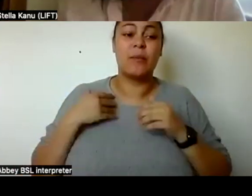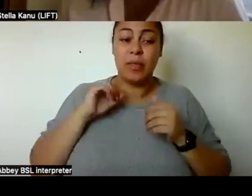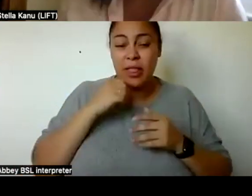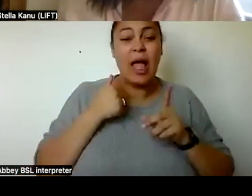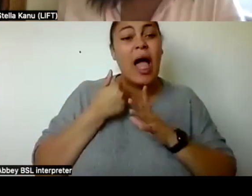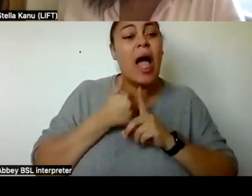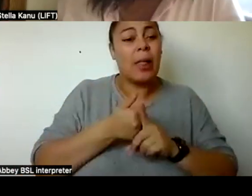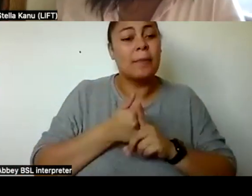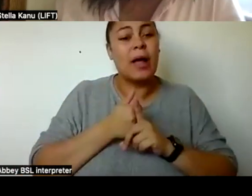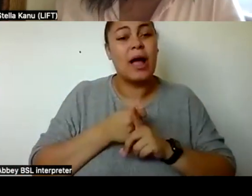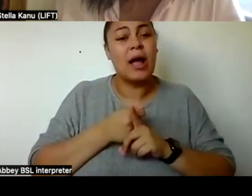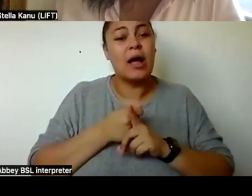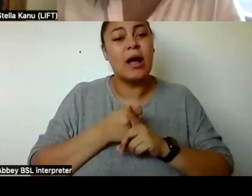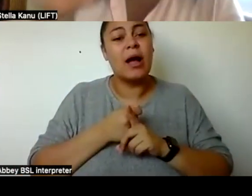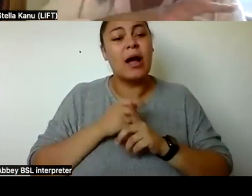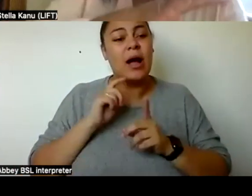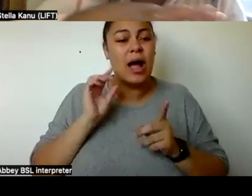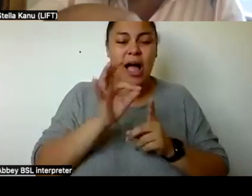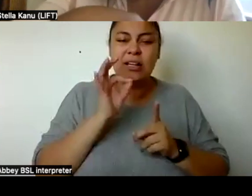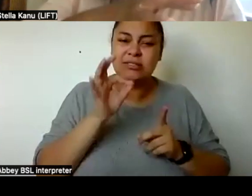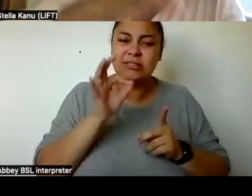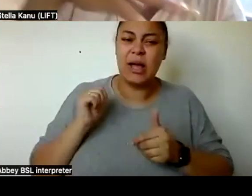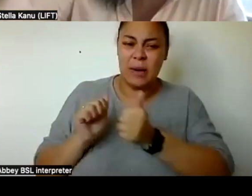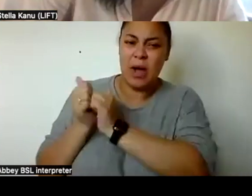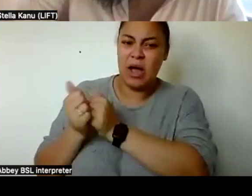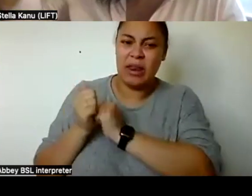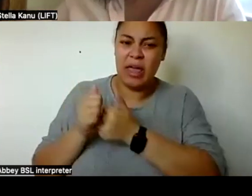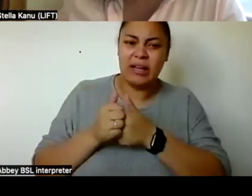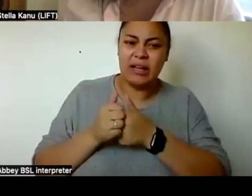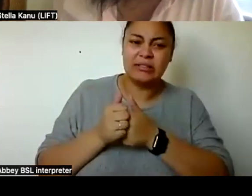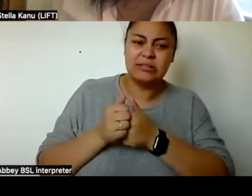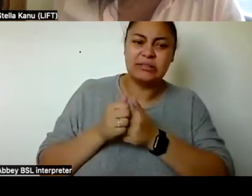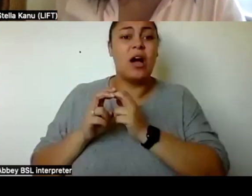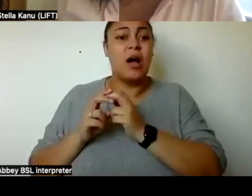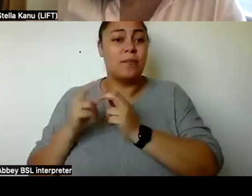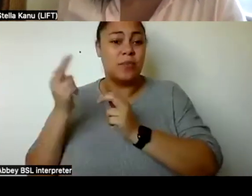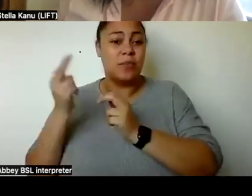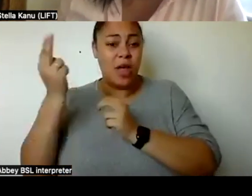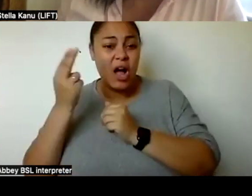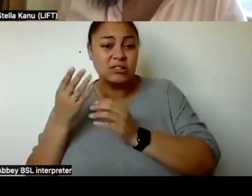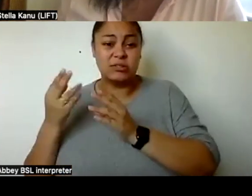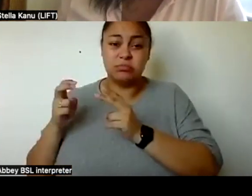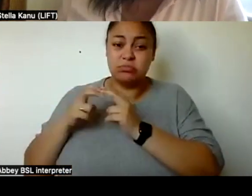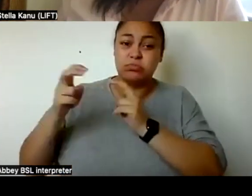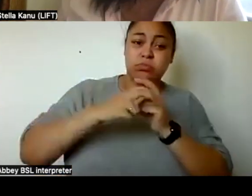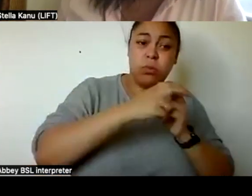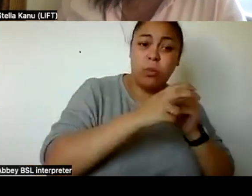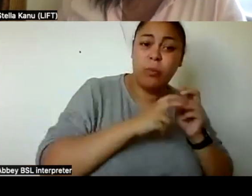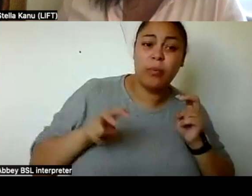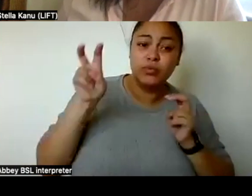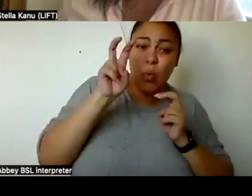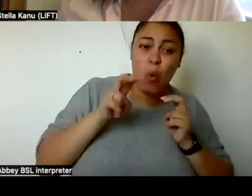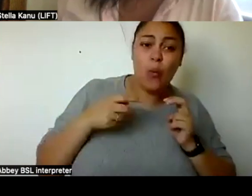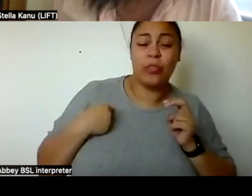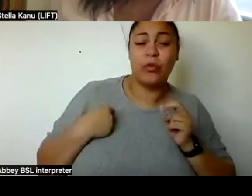other partners, particularly if an artist is touring with us, we'll ask other partners either within the UK or